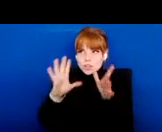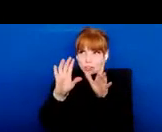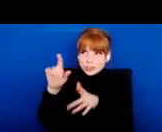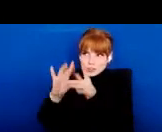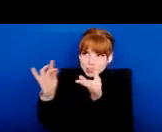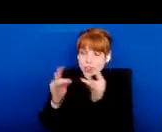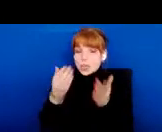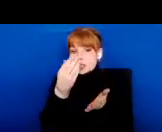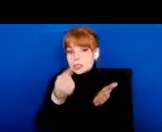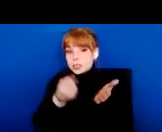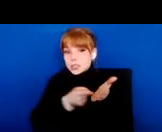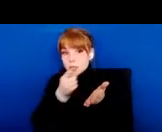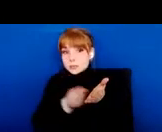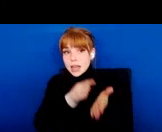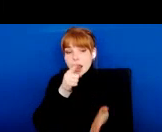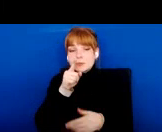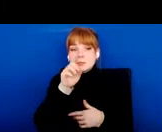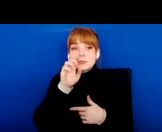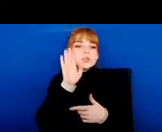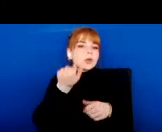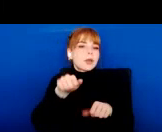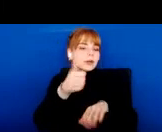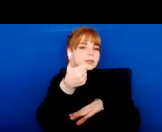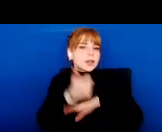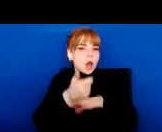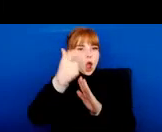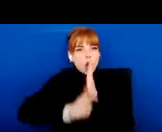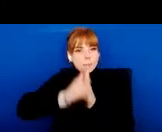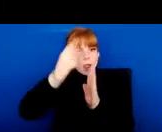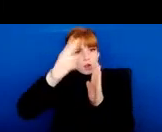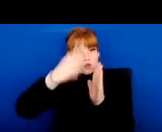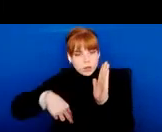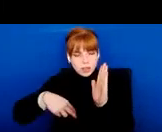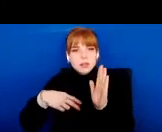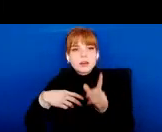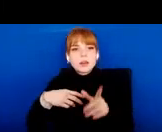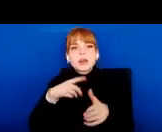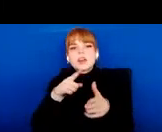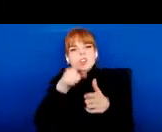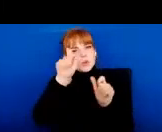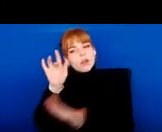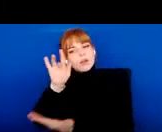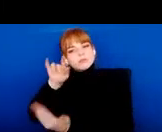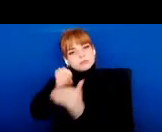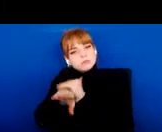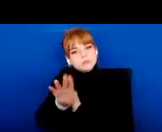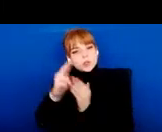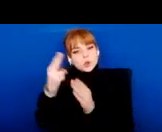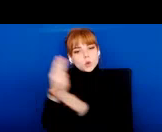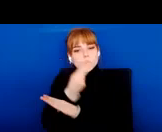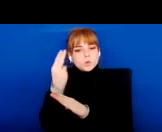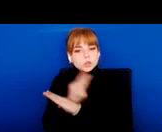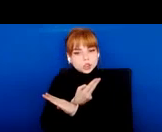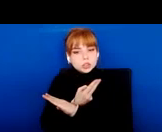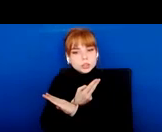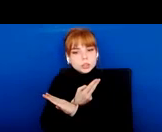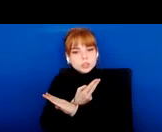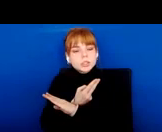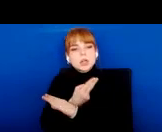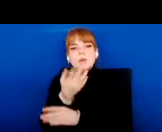automatically to a screen reader, or the user might say, you know what, I need you to change that. And they actually go into their user preferences and say, I don't want you to read every new message to